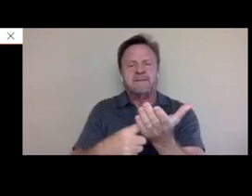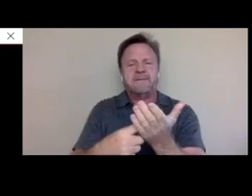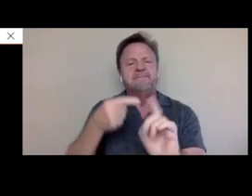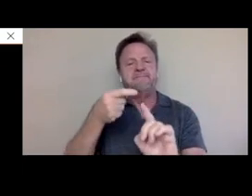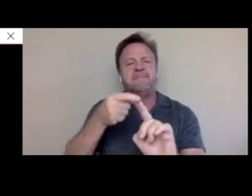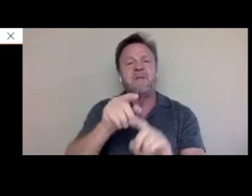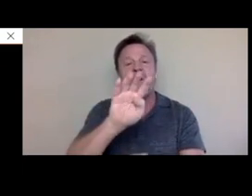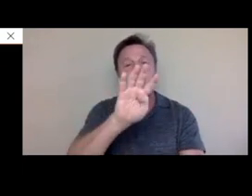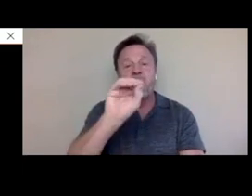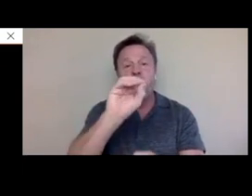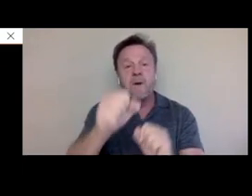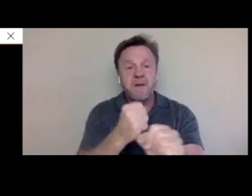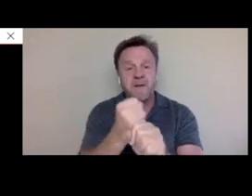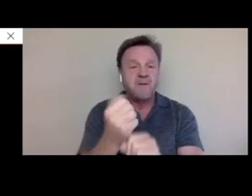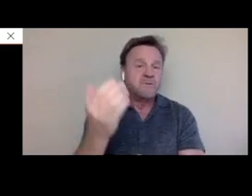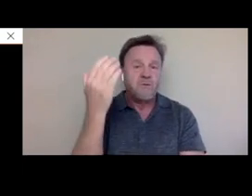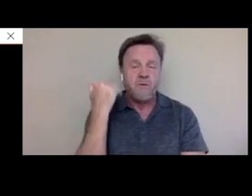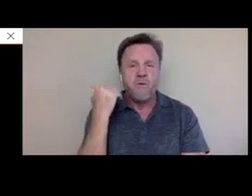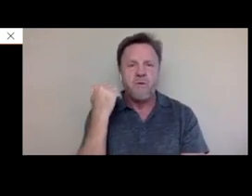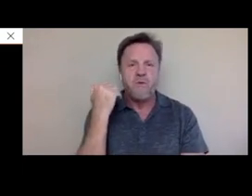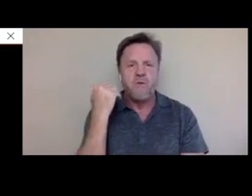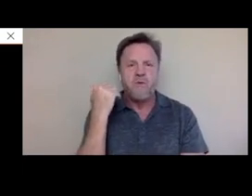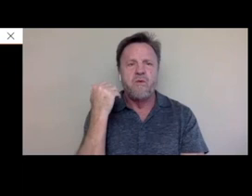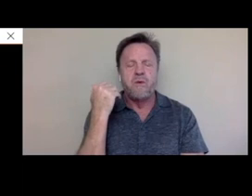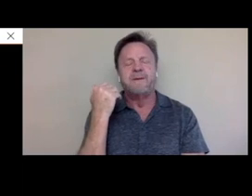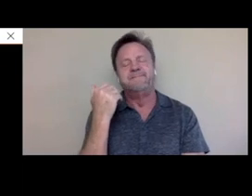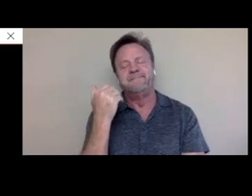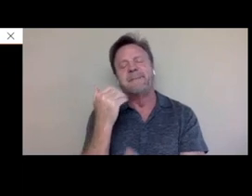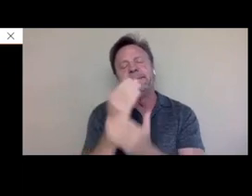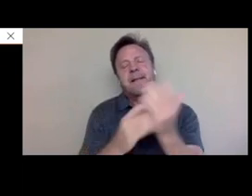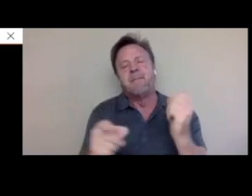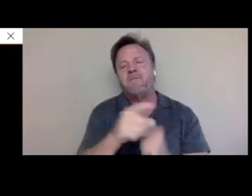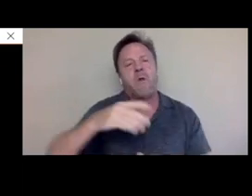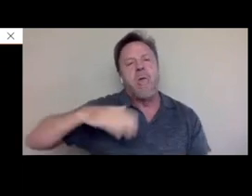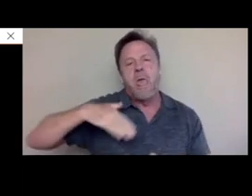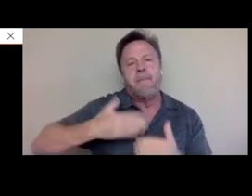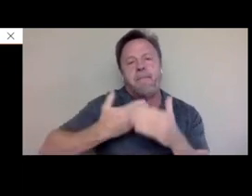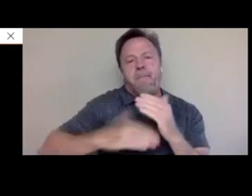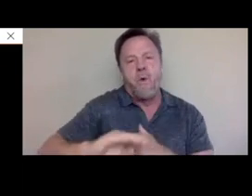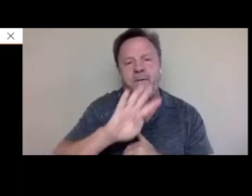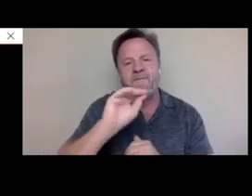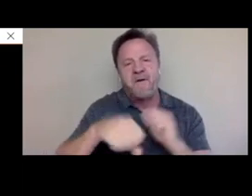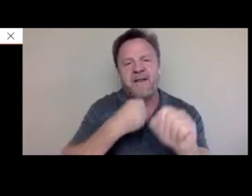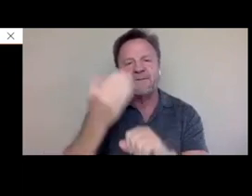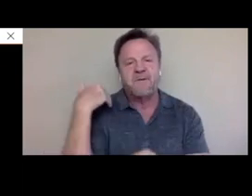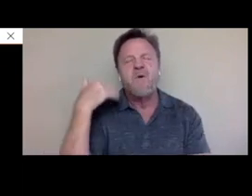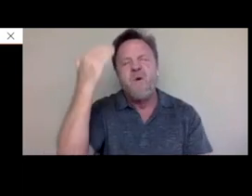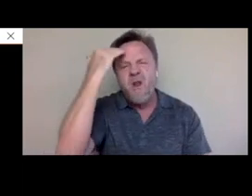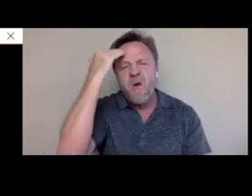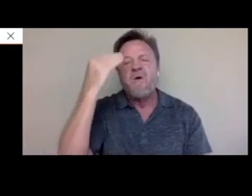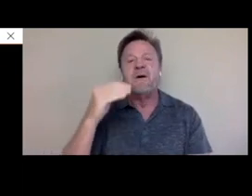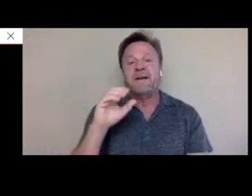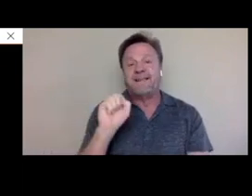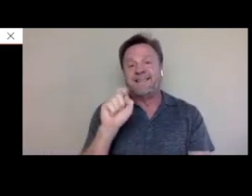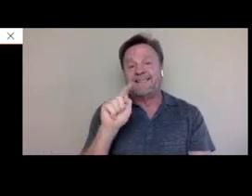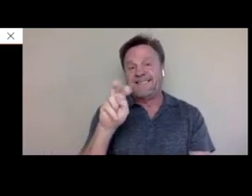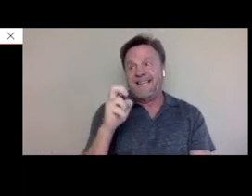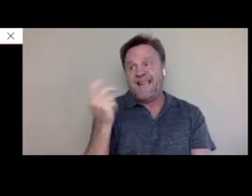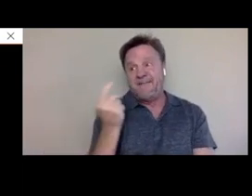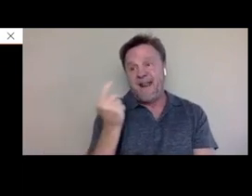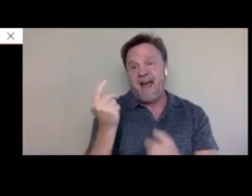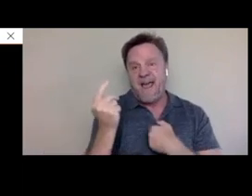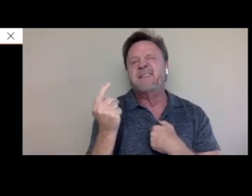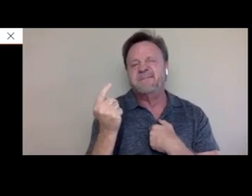40 years ago, I know for some of you, you weren't even born 40 years ago. For Steve and I, we were around. We were